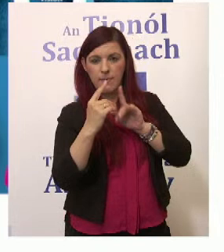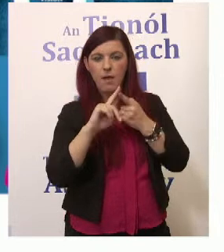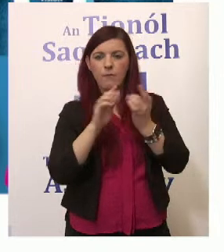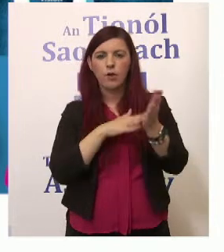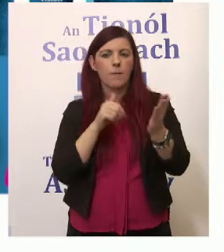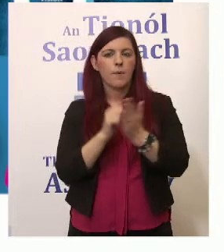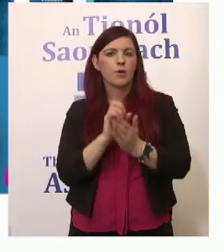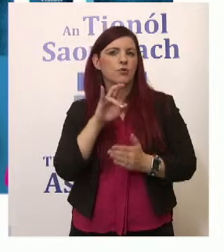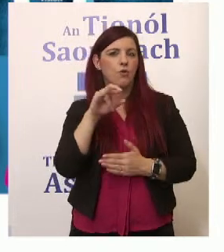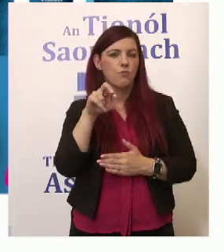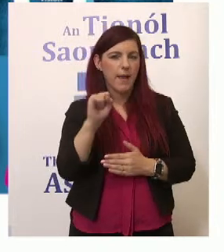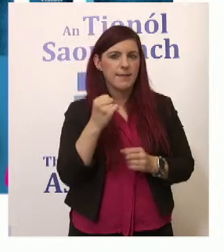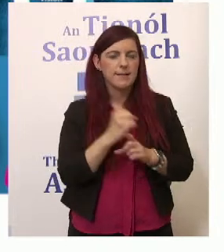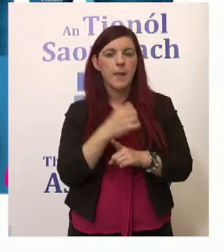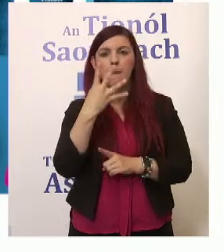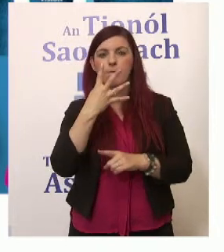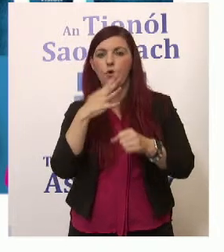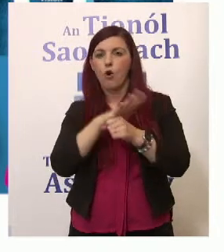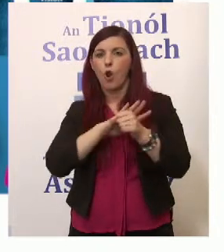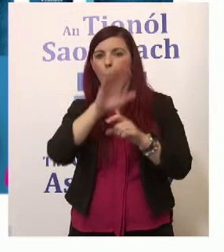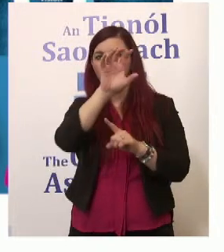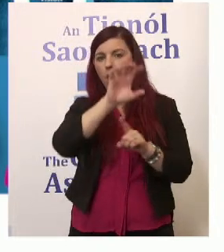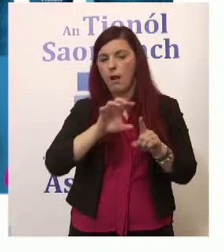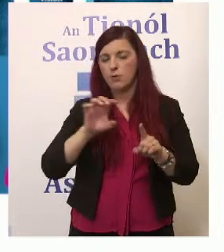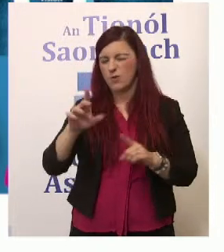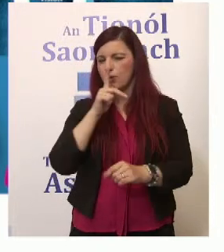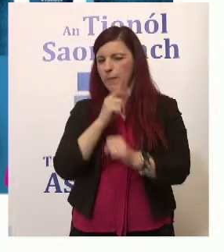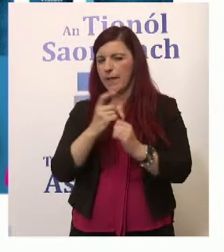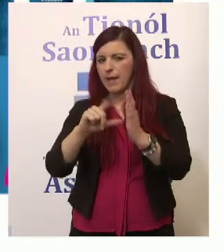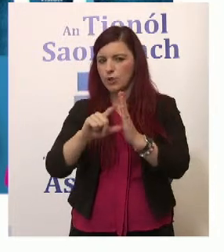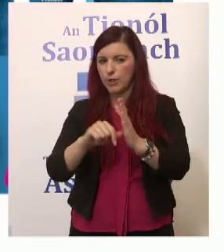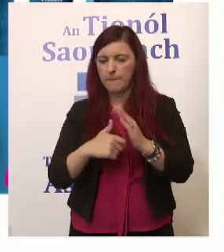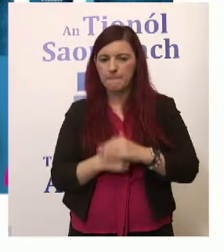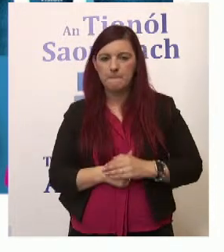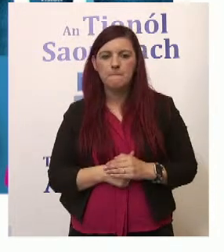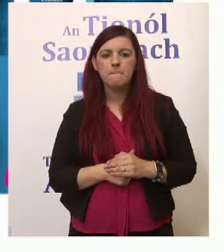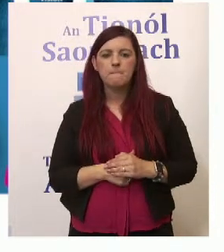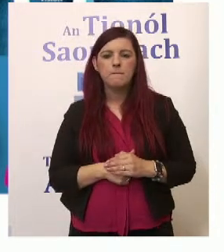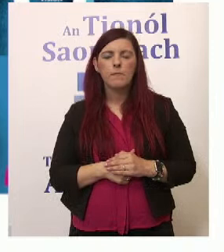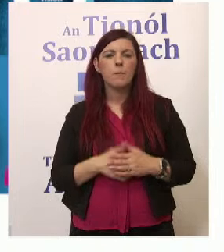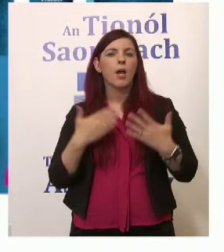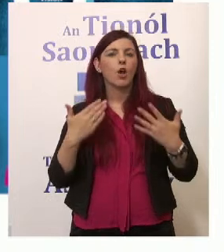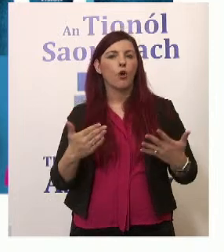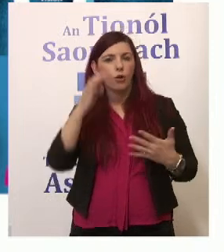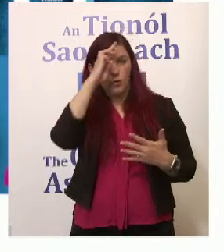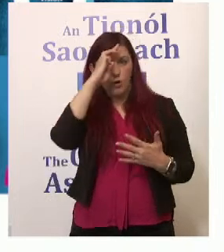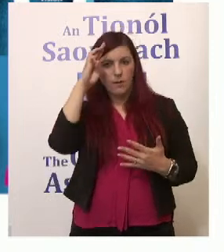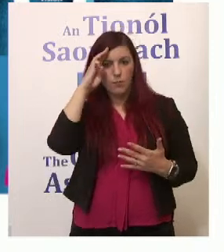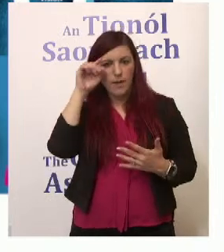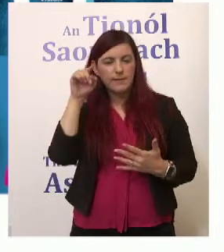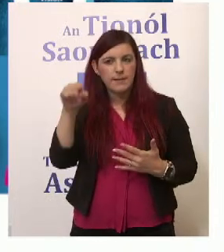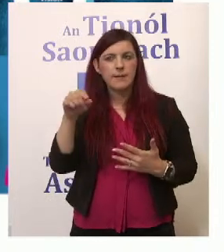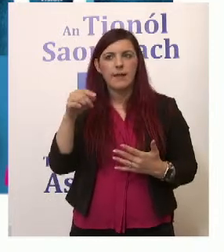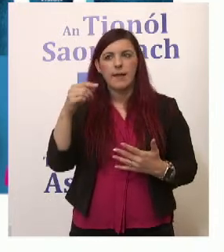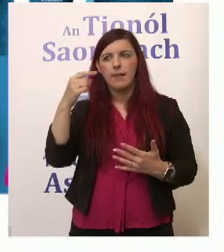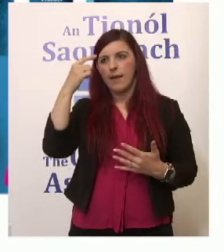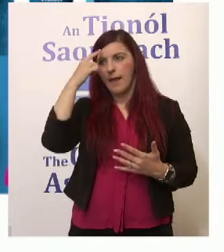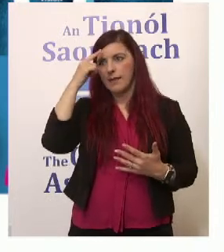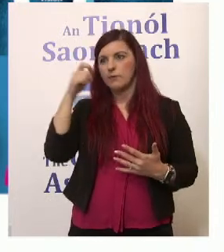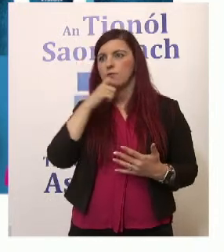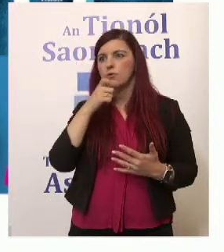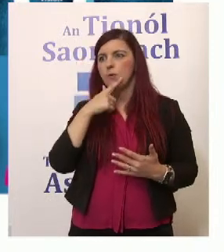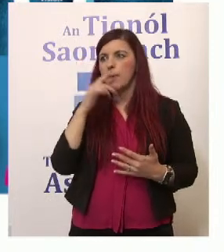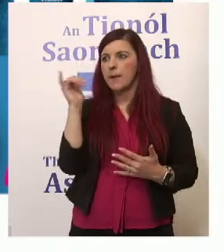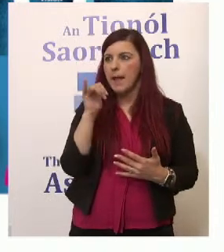commercial rates in the 4 local authorities, which I'll come to later. So my current president, for example, is the head of Dublin Airport. My last